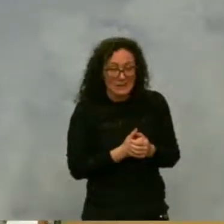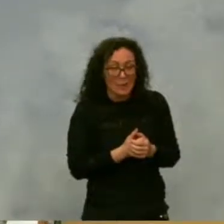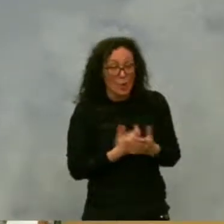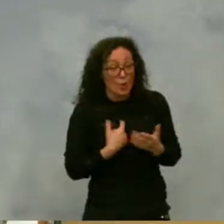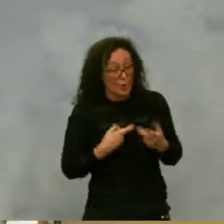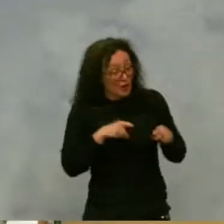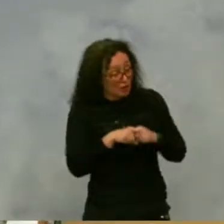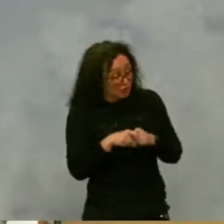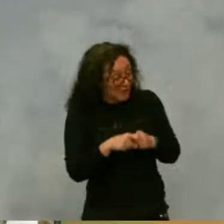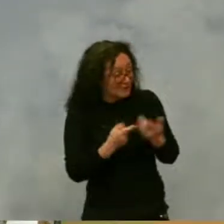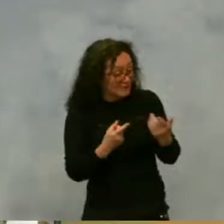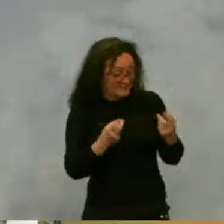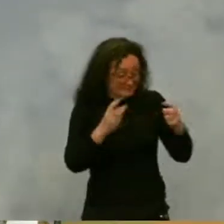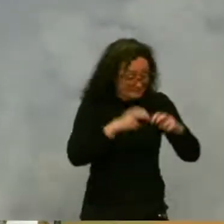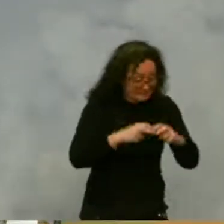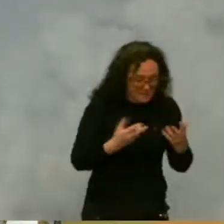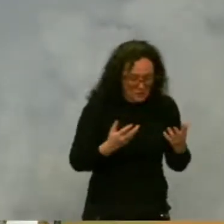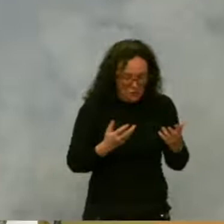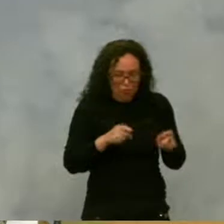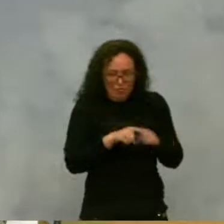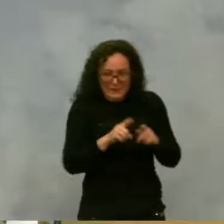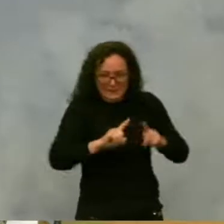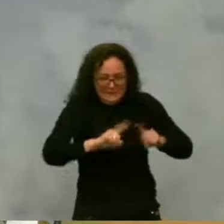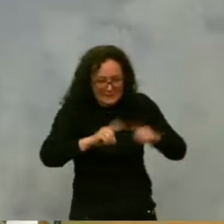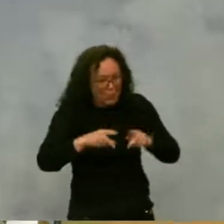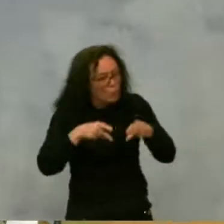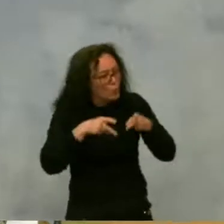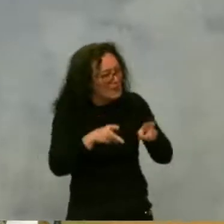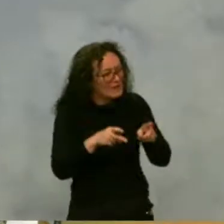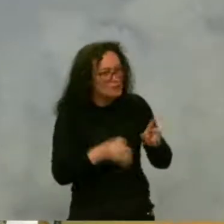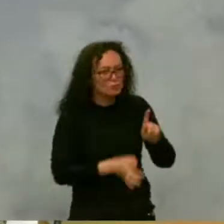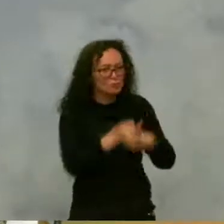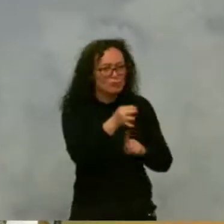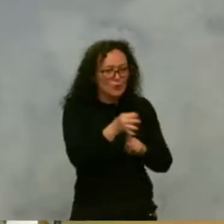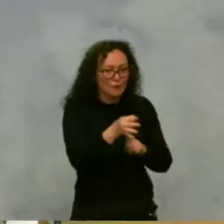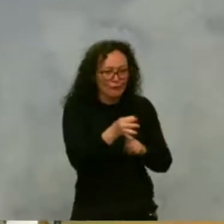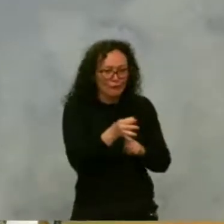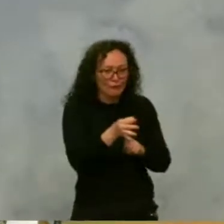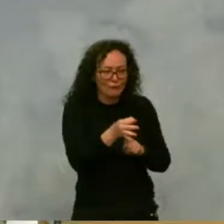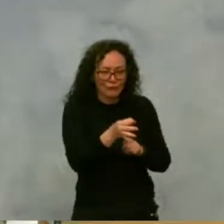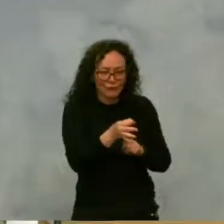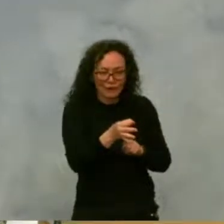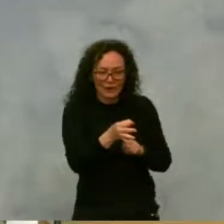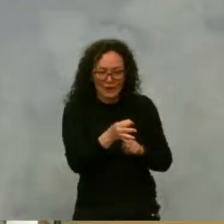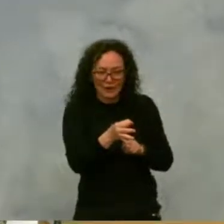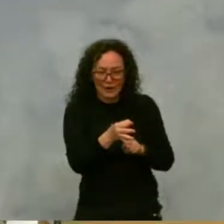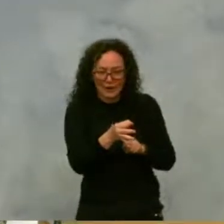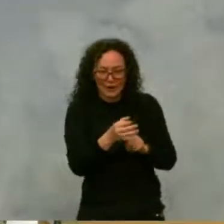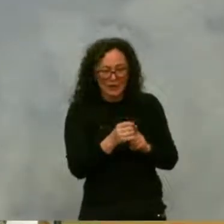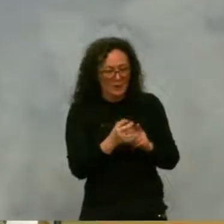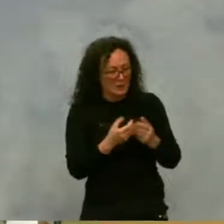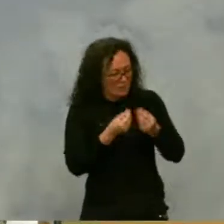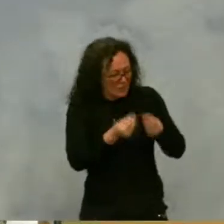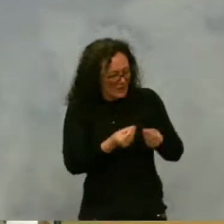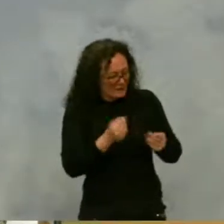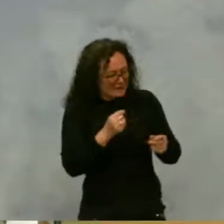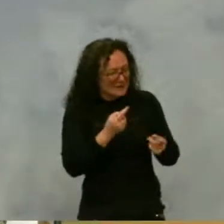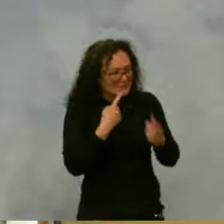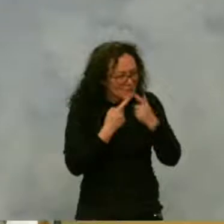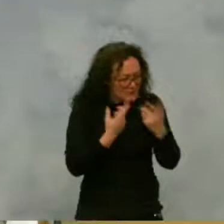exploring every avenue that we can in order to try and improve some of the detail round about this. What we found,